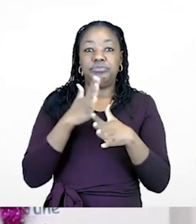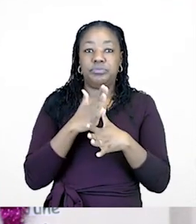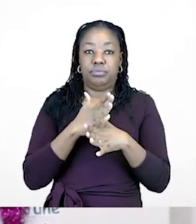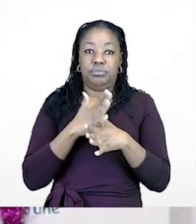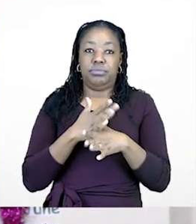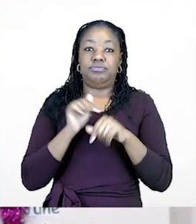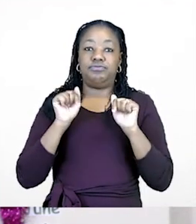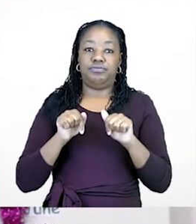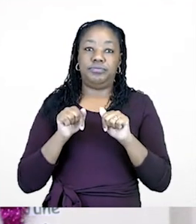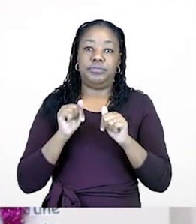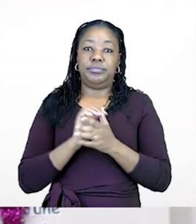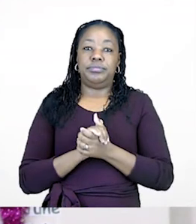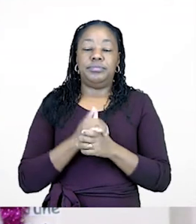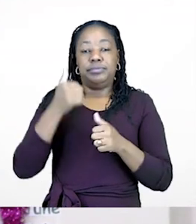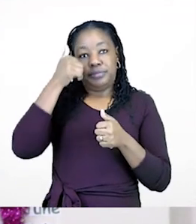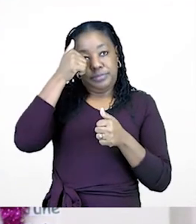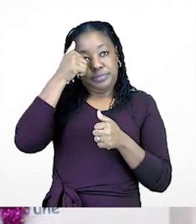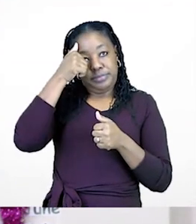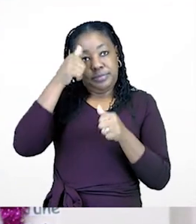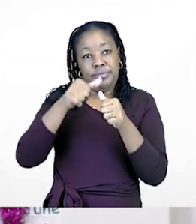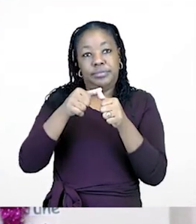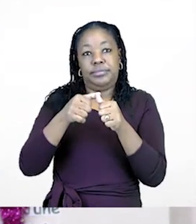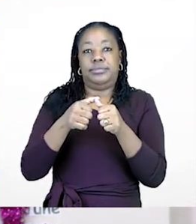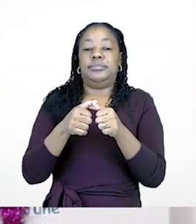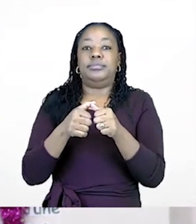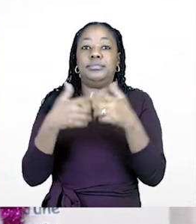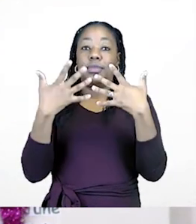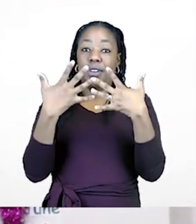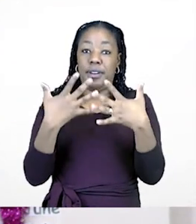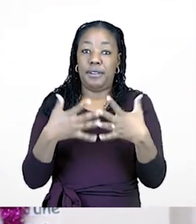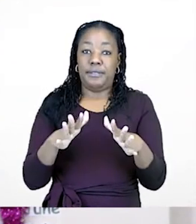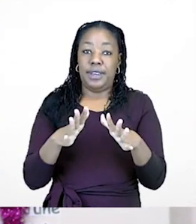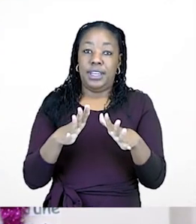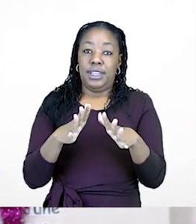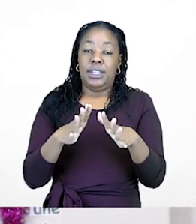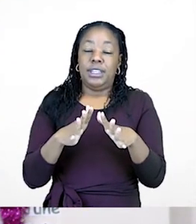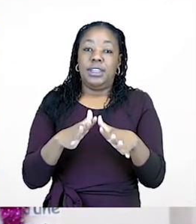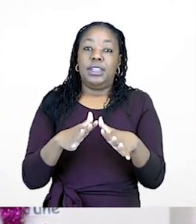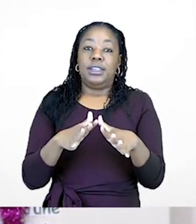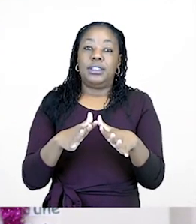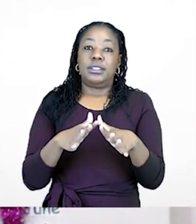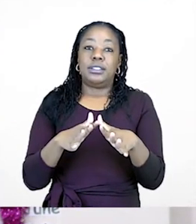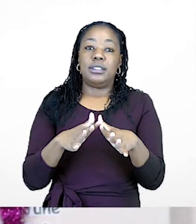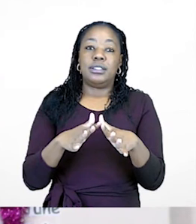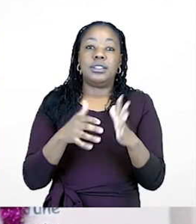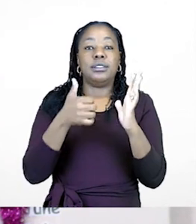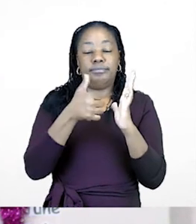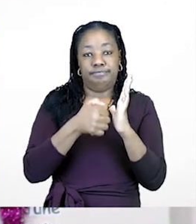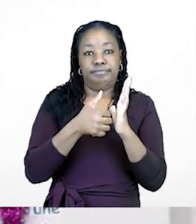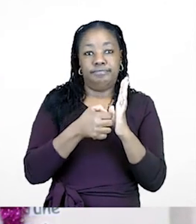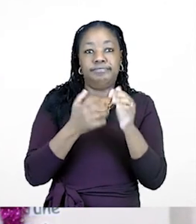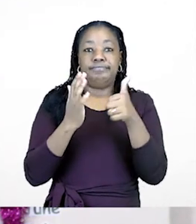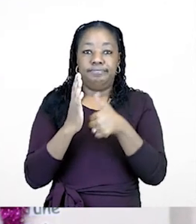for today. Remember, when you are done with anything that you are using your hands, you need to